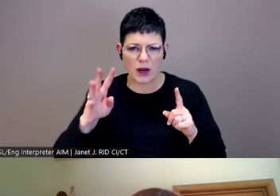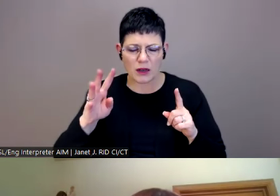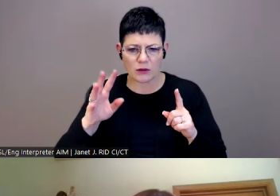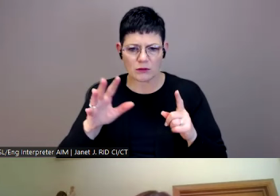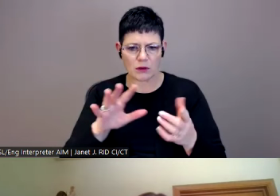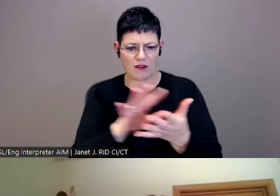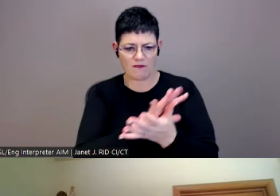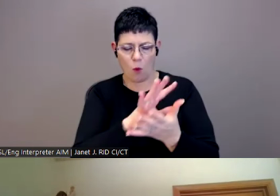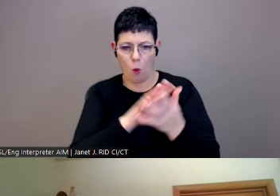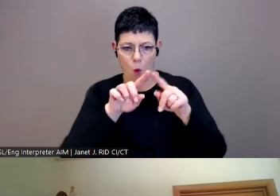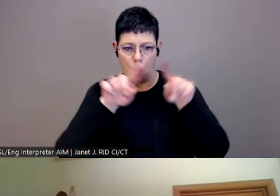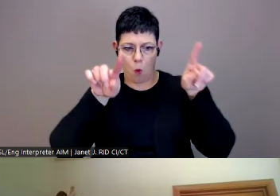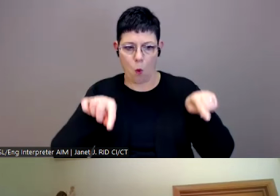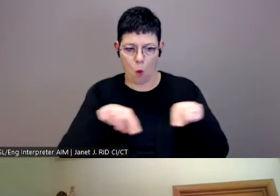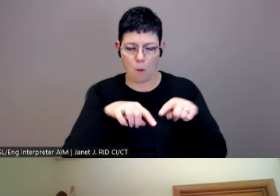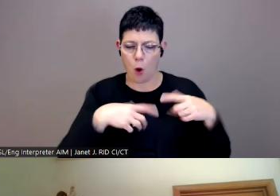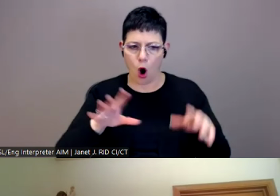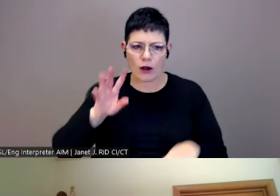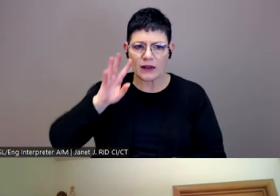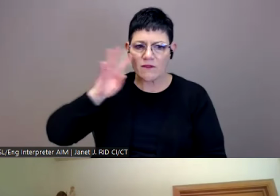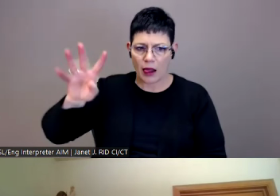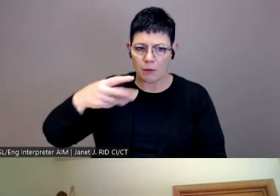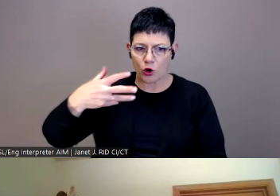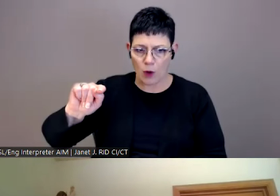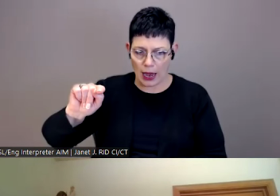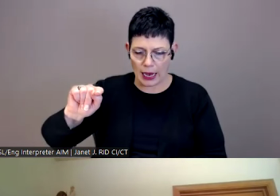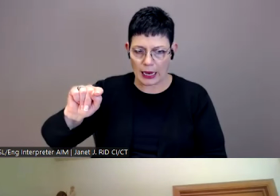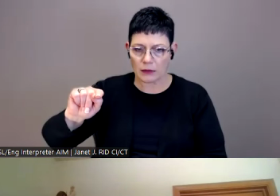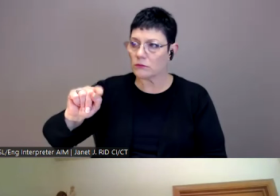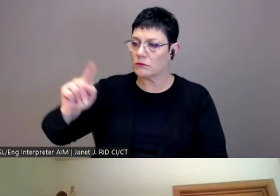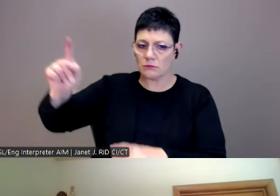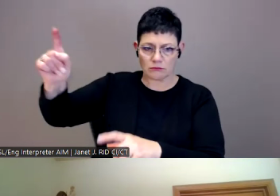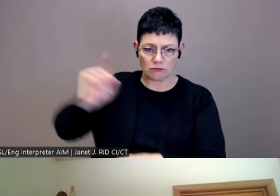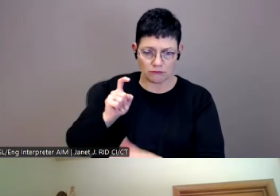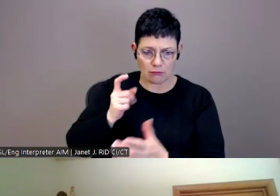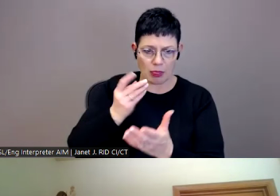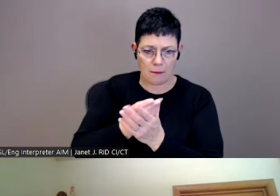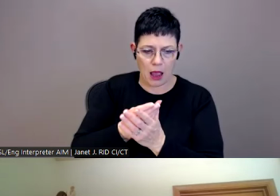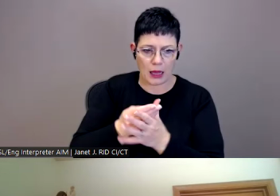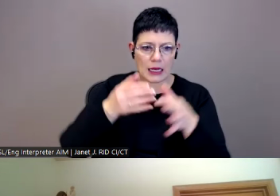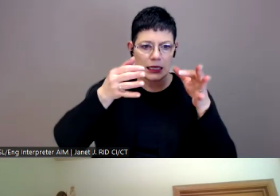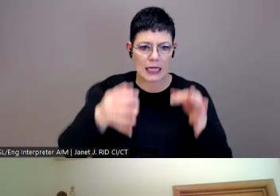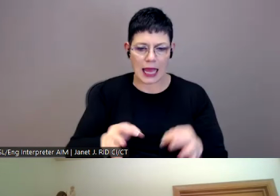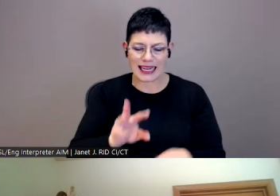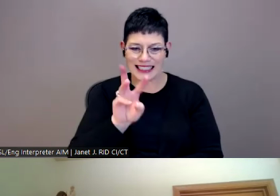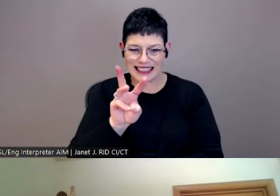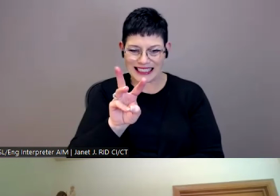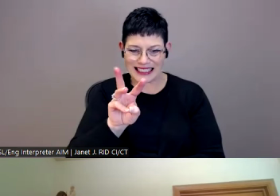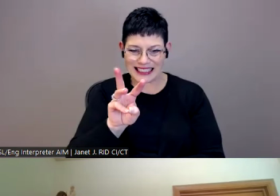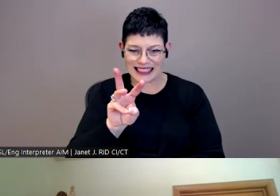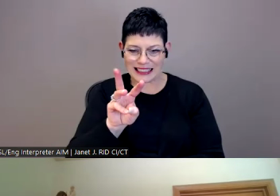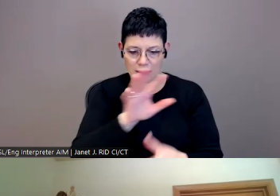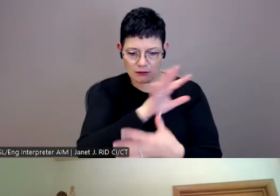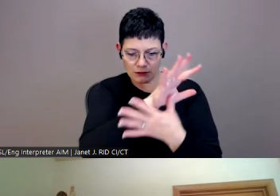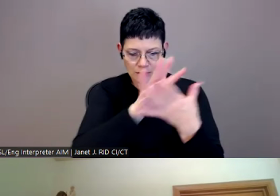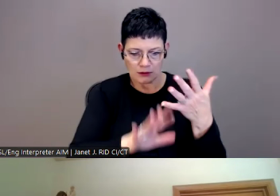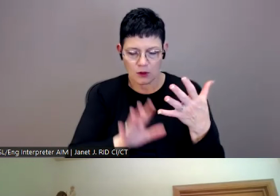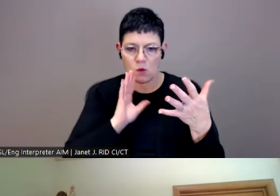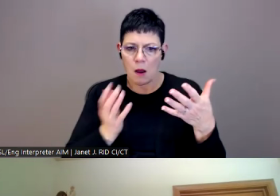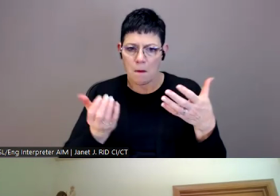We had already developed the grant. We had been awarded. We had decided the 6 areas in which we were going to partner